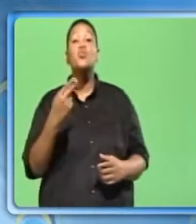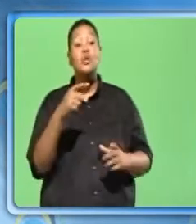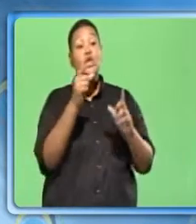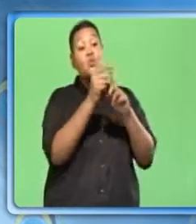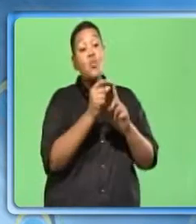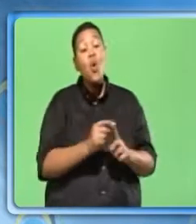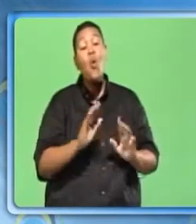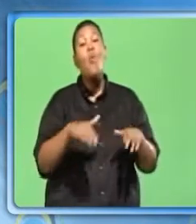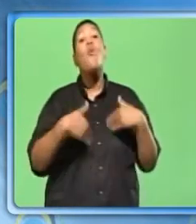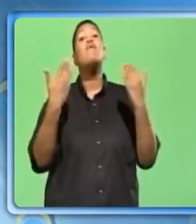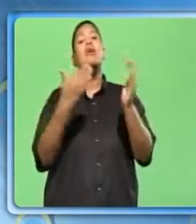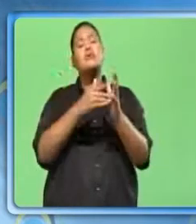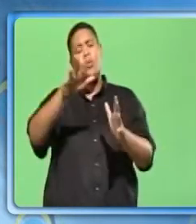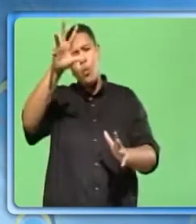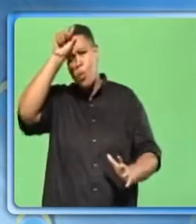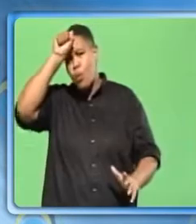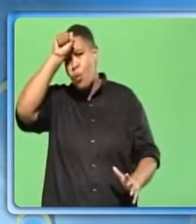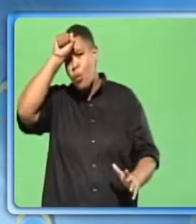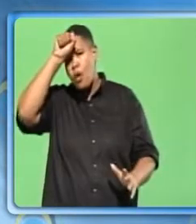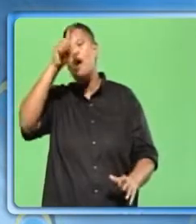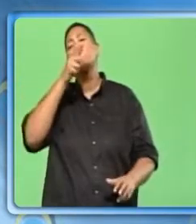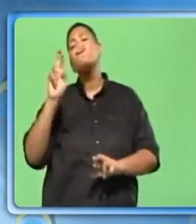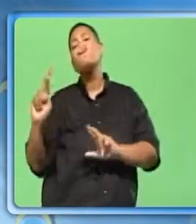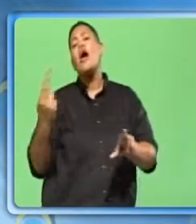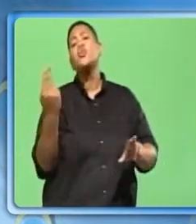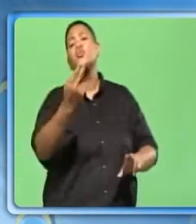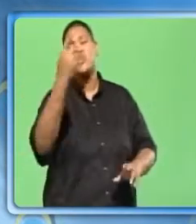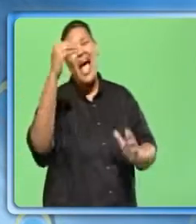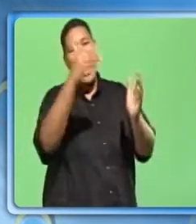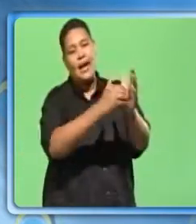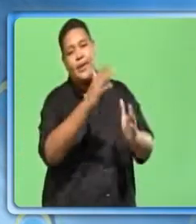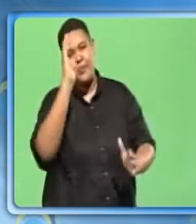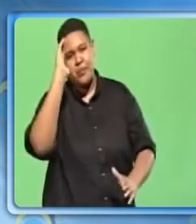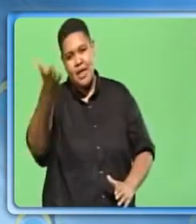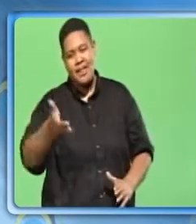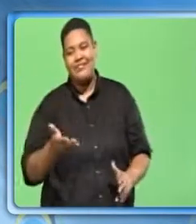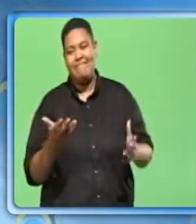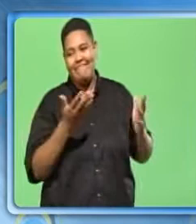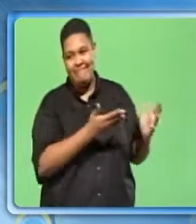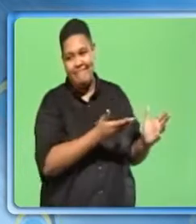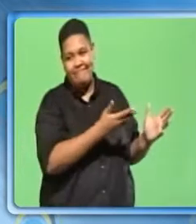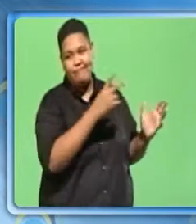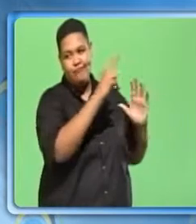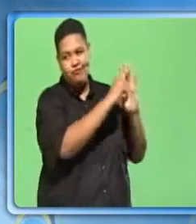terms again, so bear them in mind and be ready to use them again.